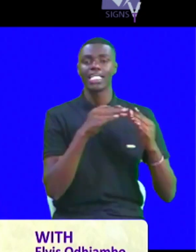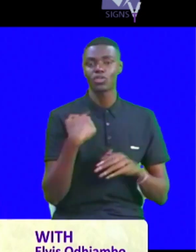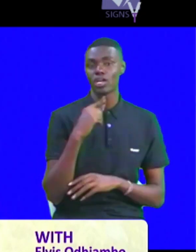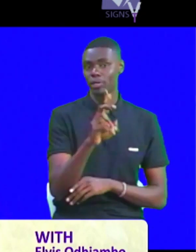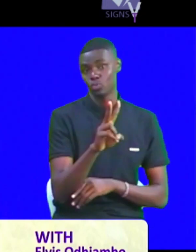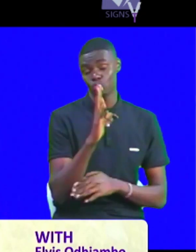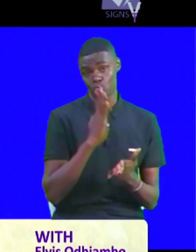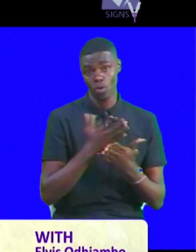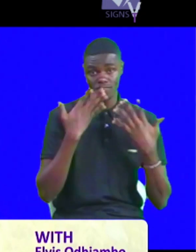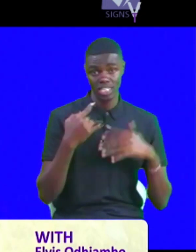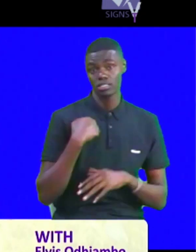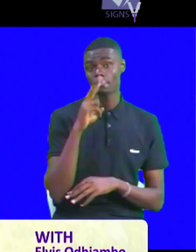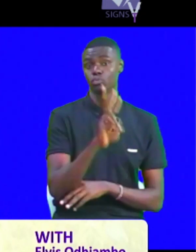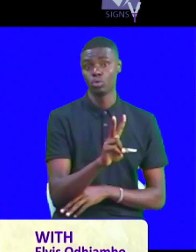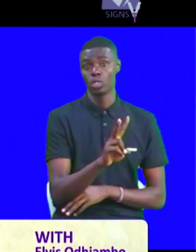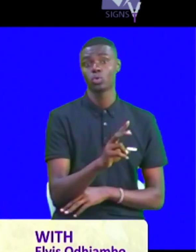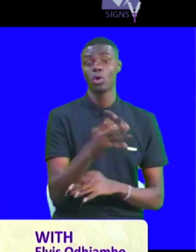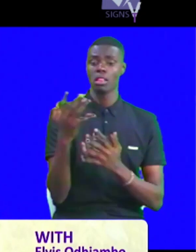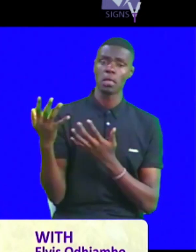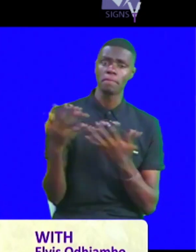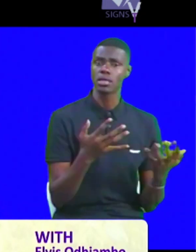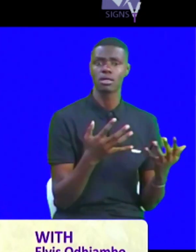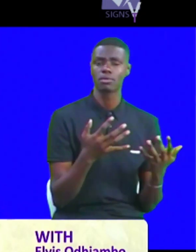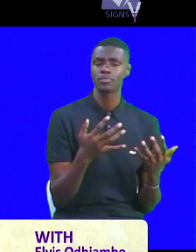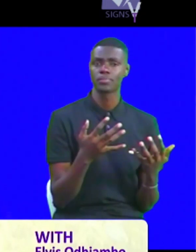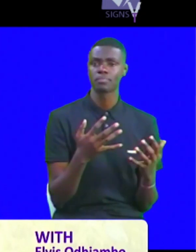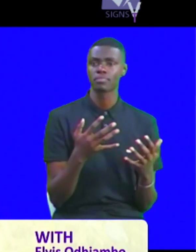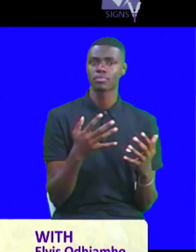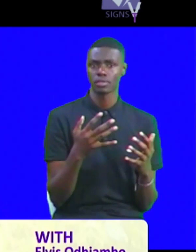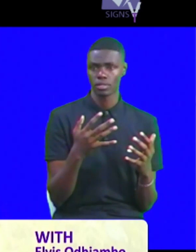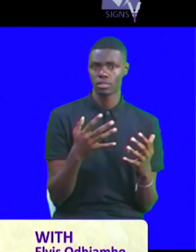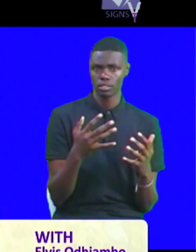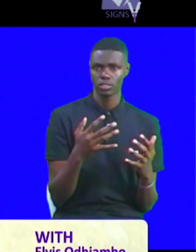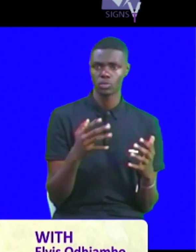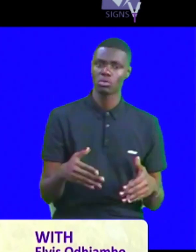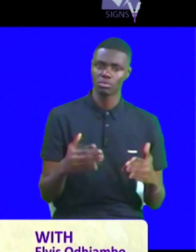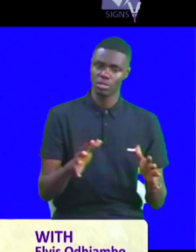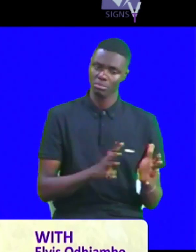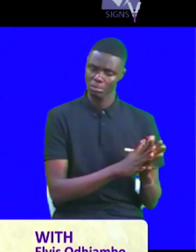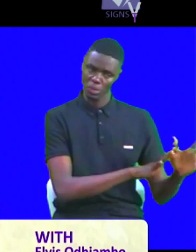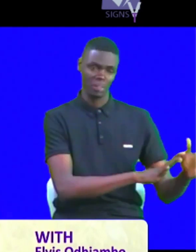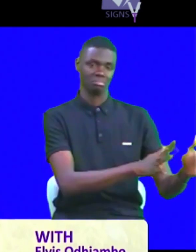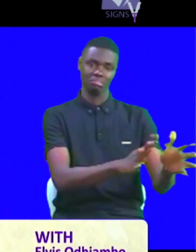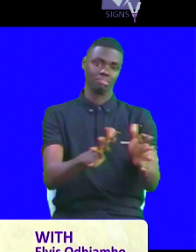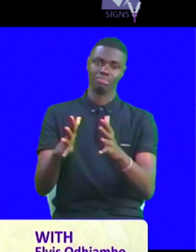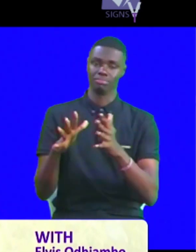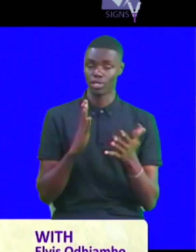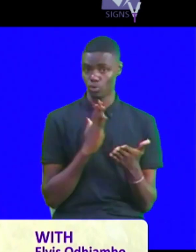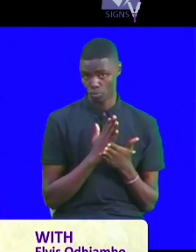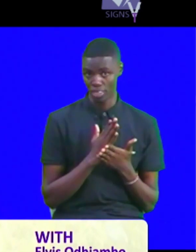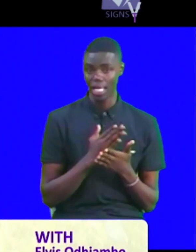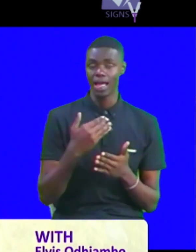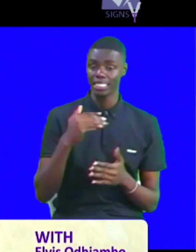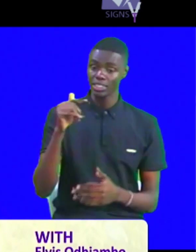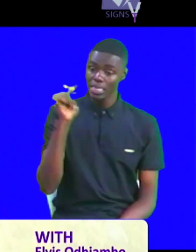puuza the fact that Arsenal are number 2. They walimaliza number 2, yes. So they bring that, you know, to a particular tunasema pia